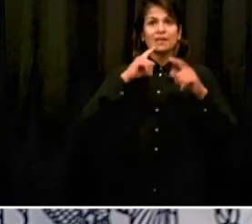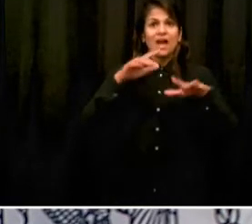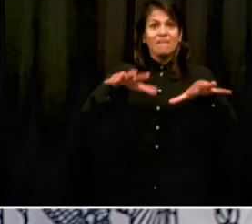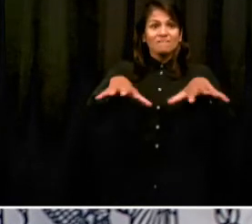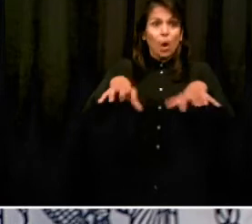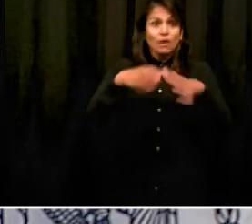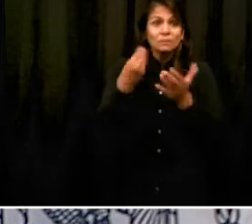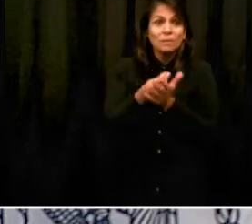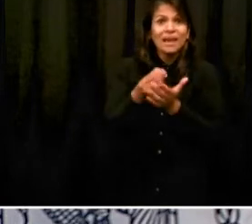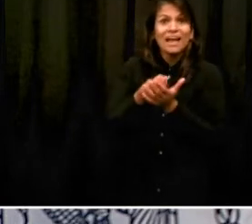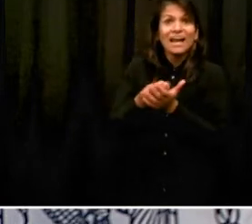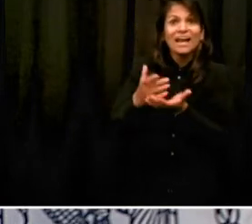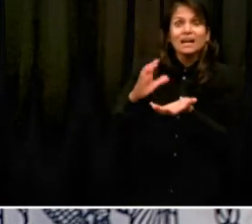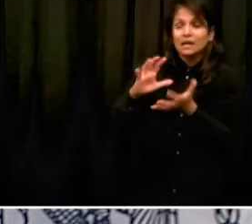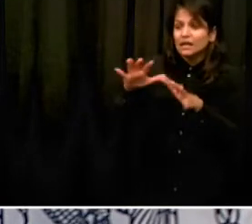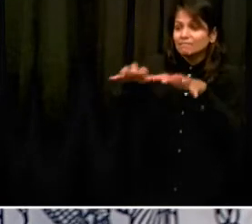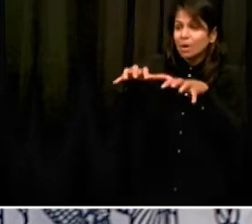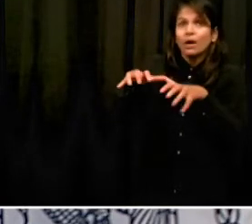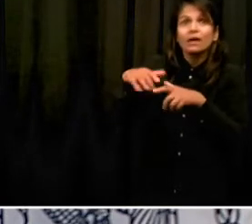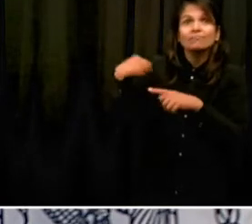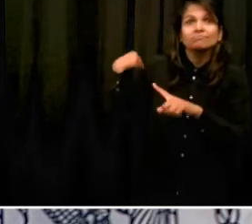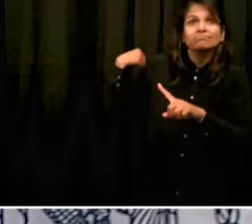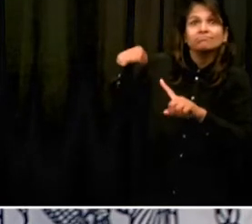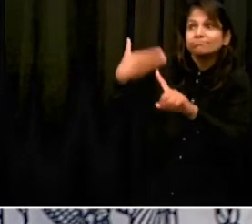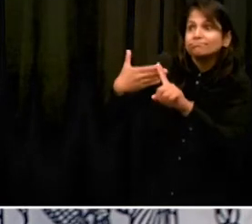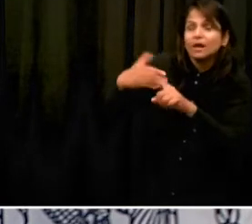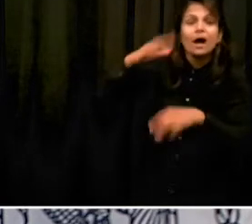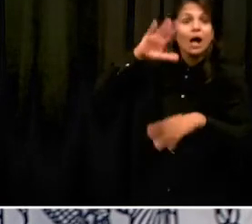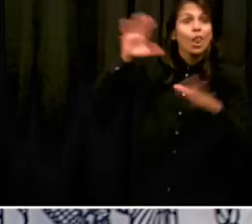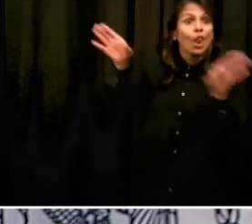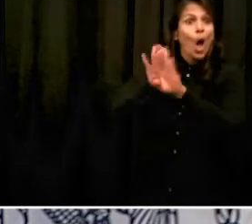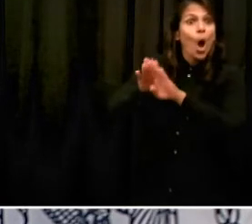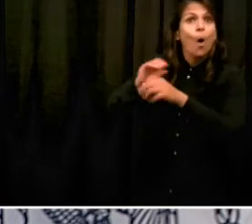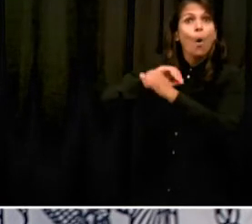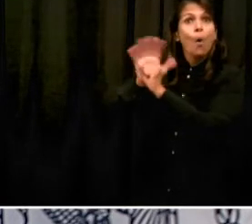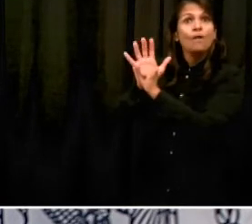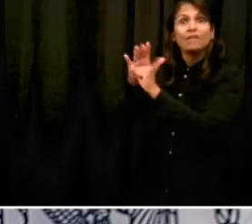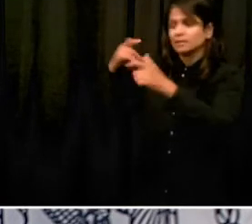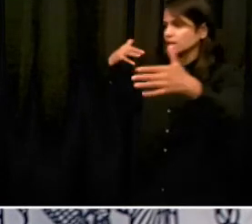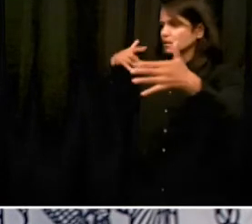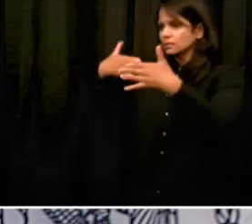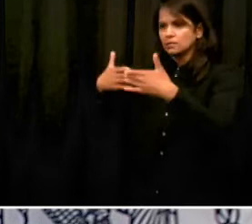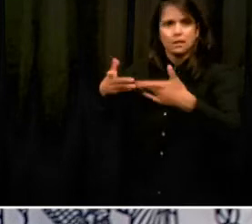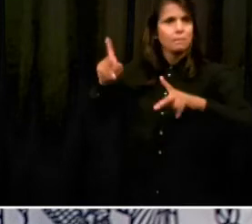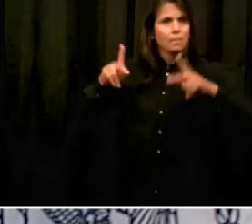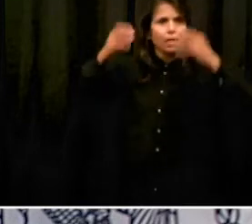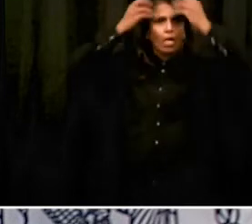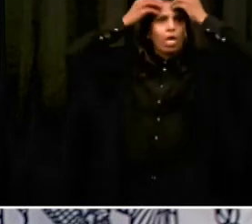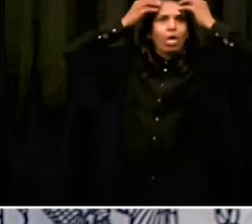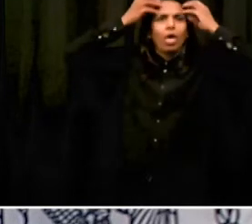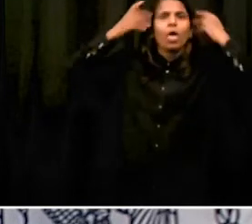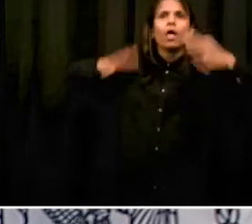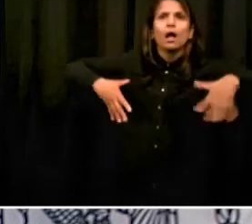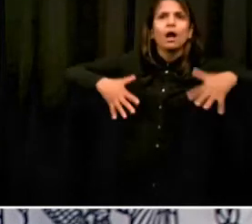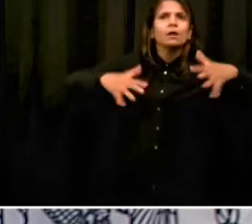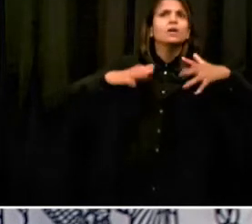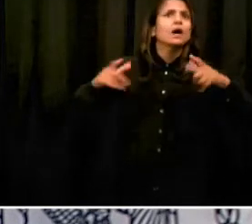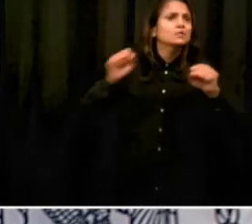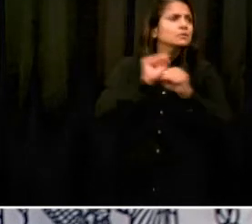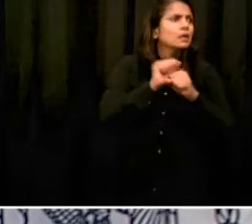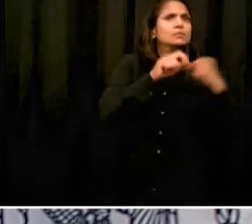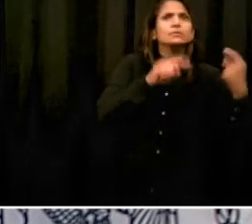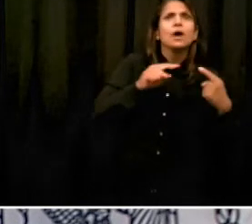place because a lot of housing and a lot of jobs are on the line at a time where we need more affordable